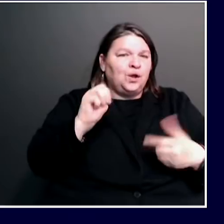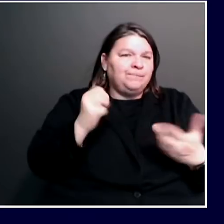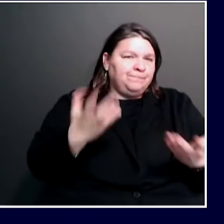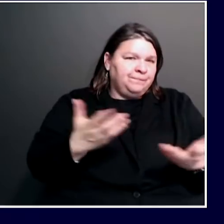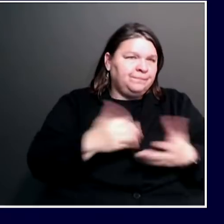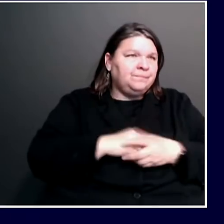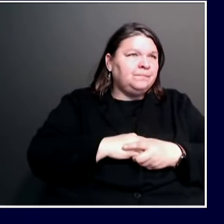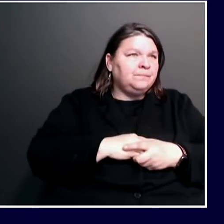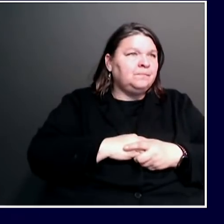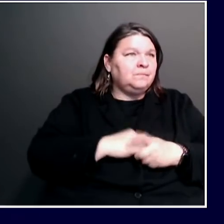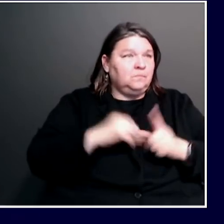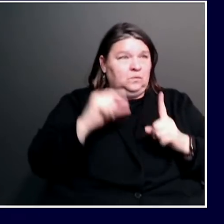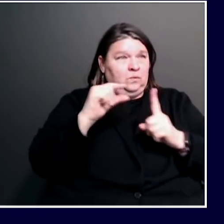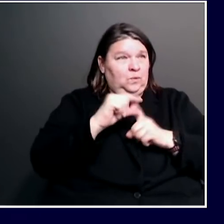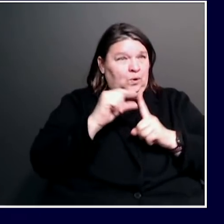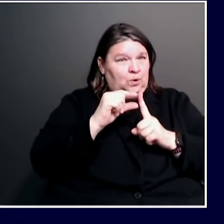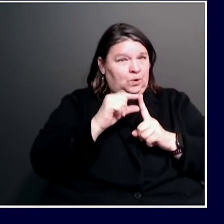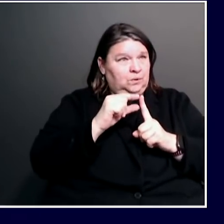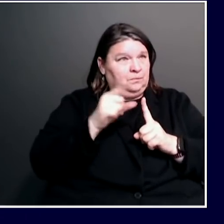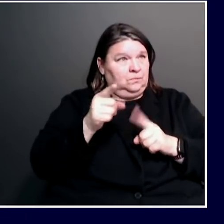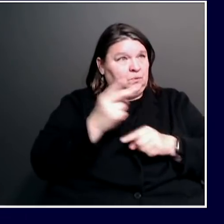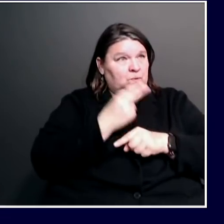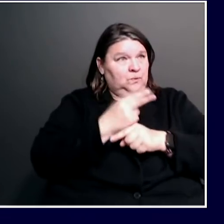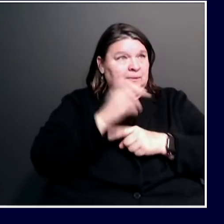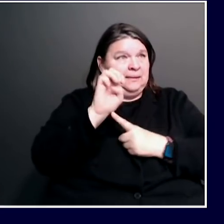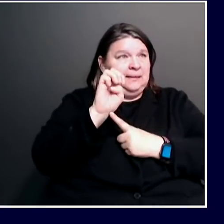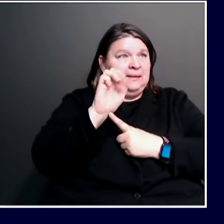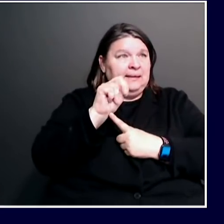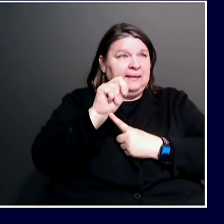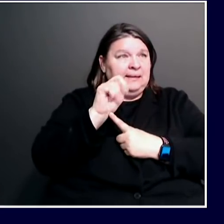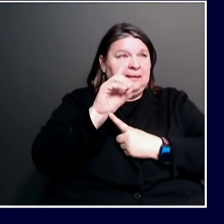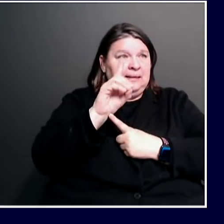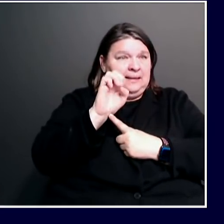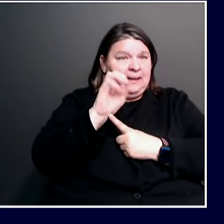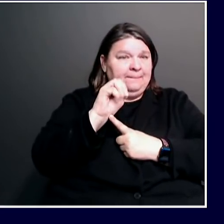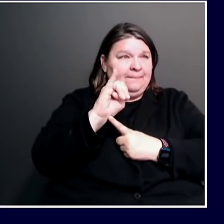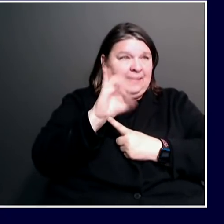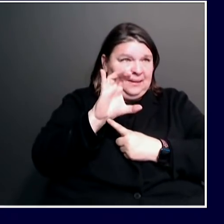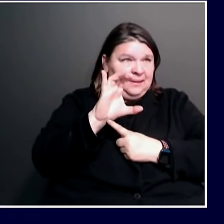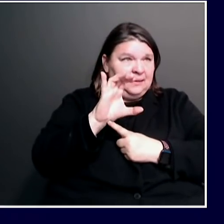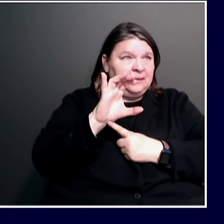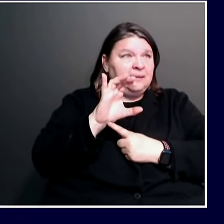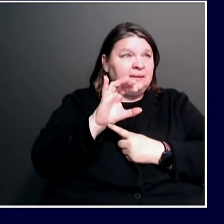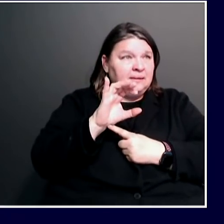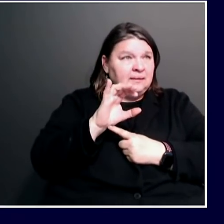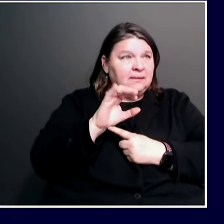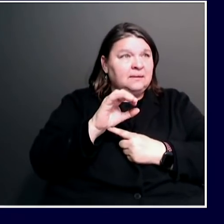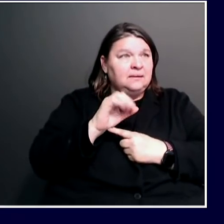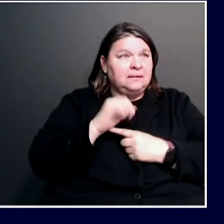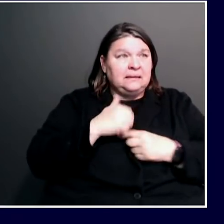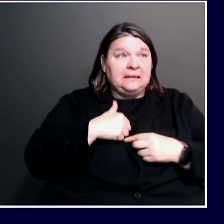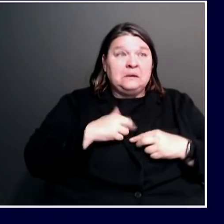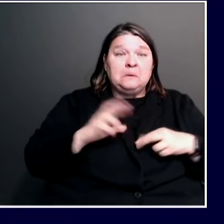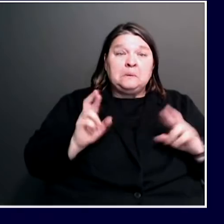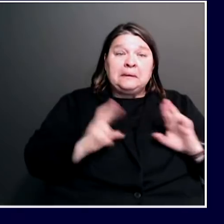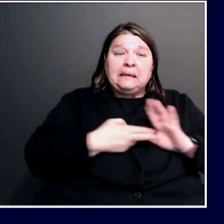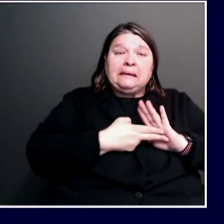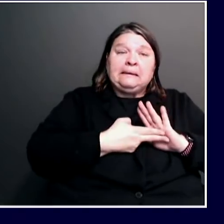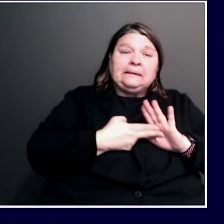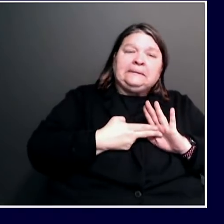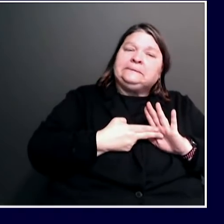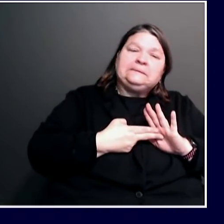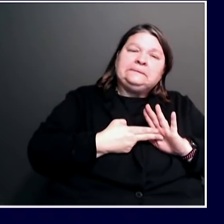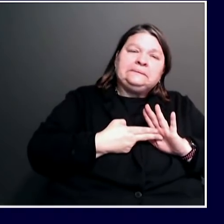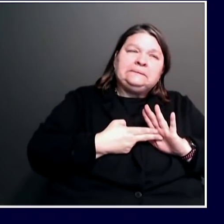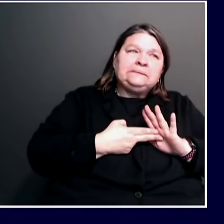around, Patrick, has definitely been thrown around. Endemic. I hesitate to use that word. I think some folks are attracted to it because